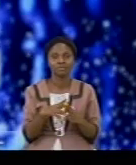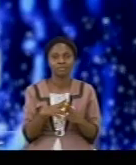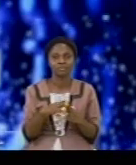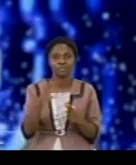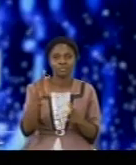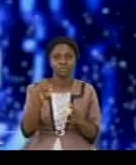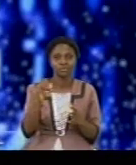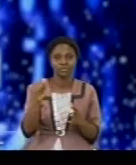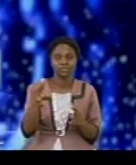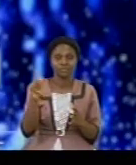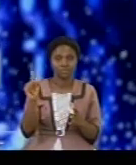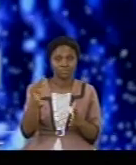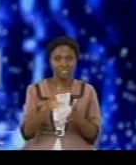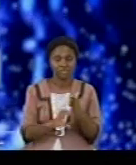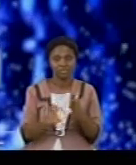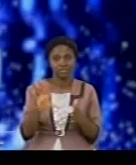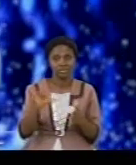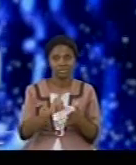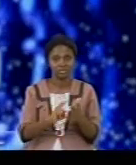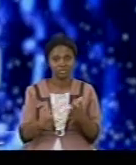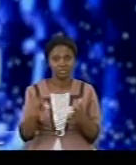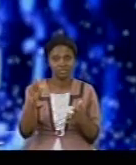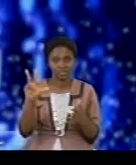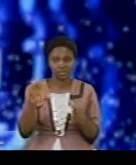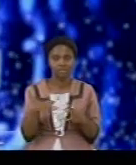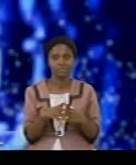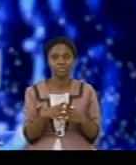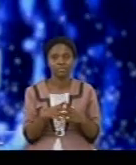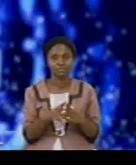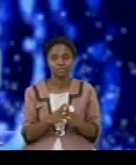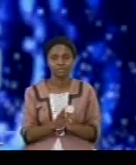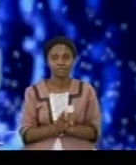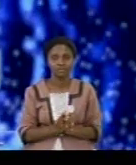5 from verse 3.